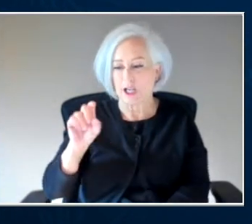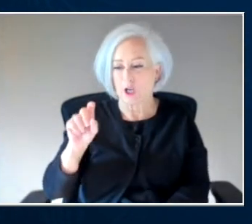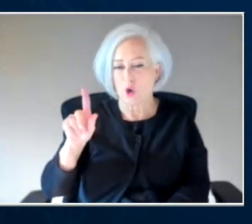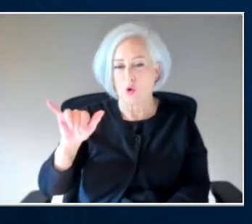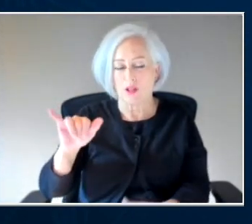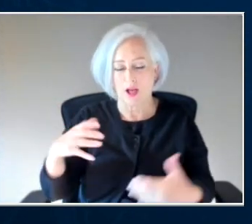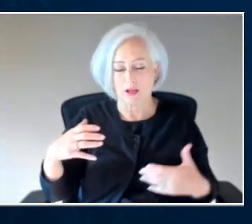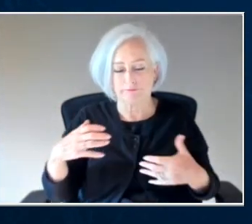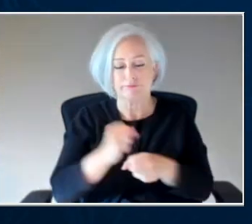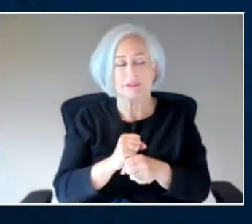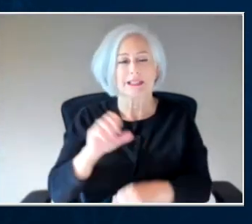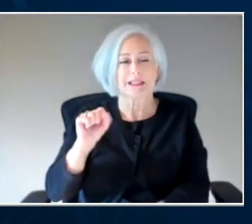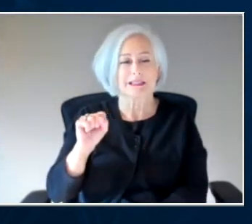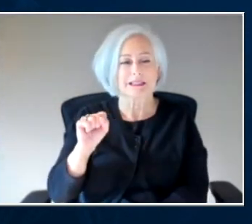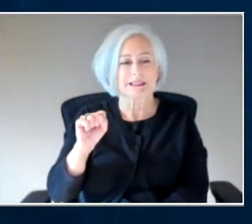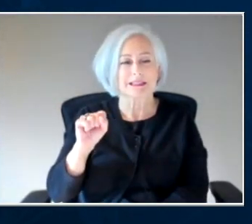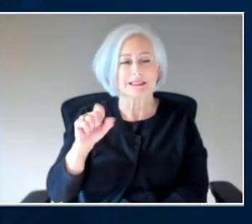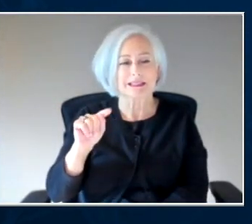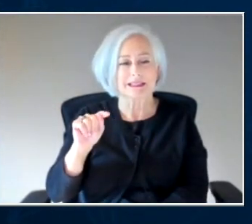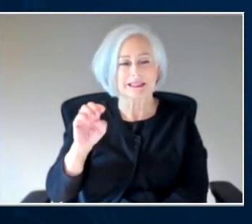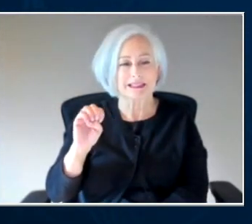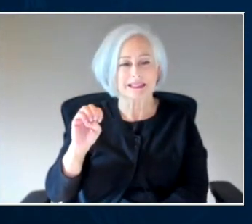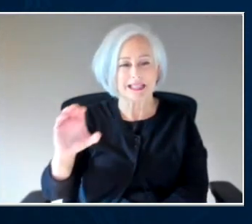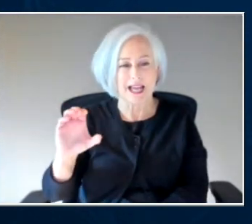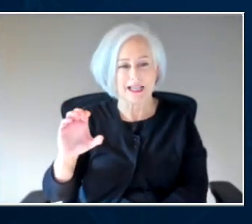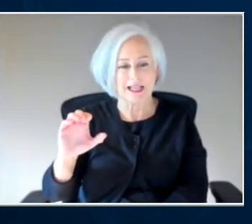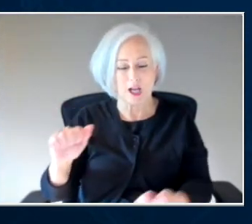caused by HUS. So